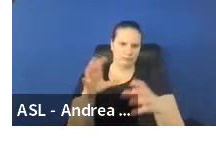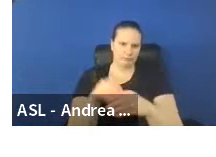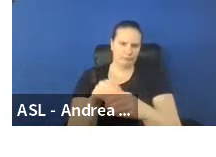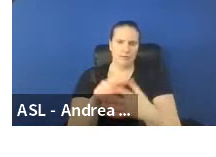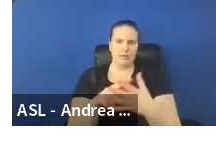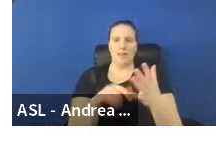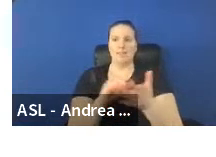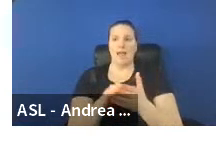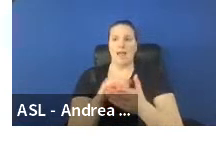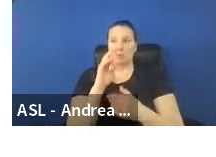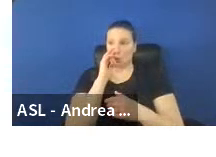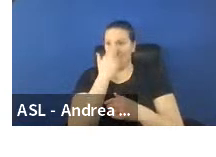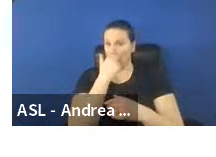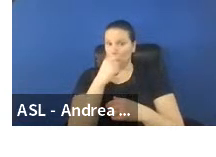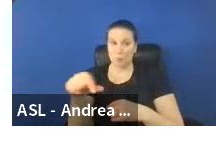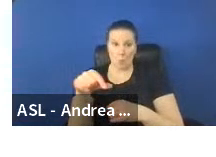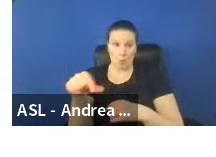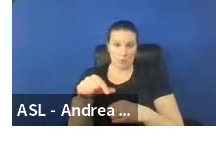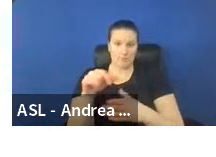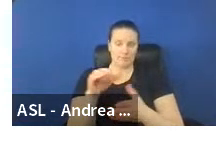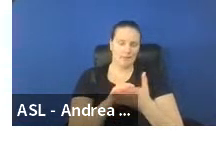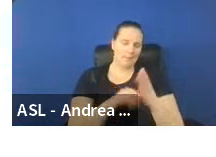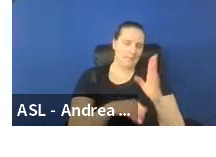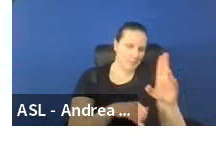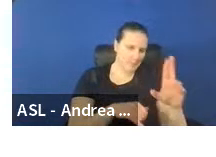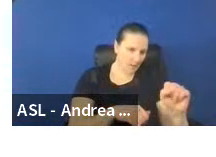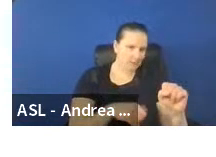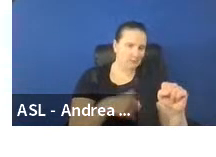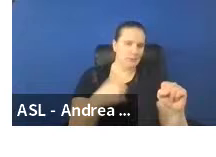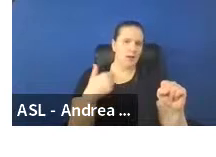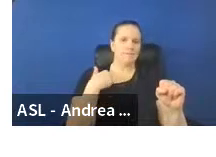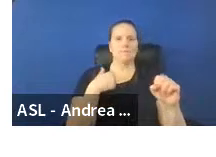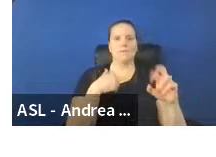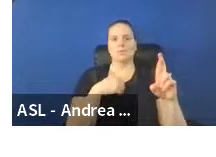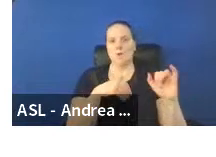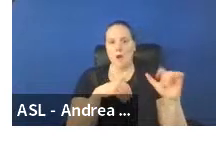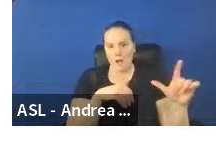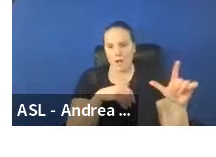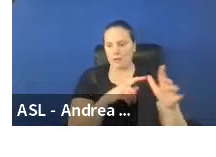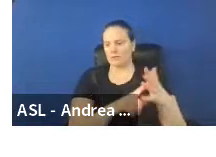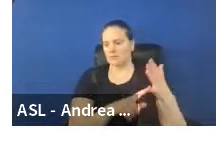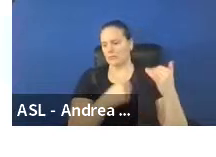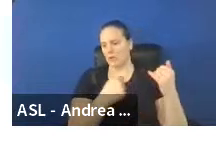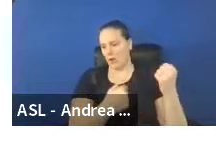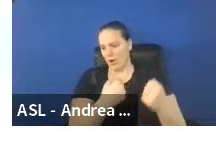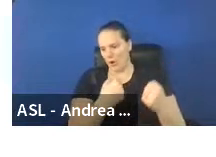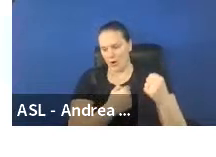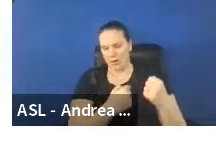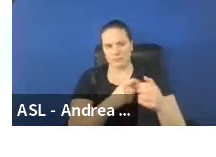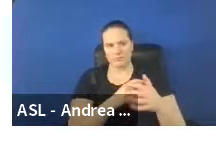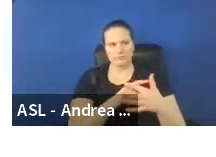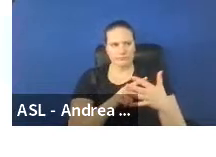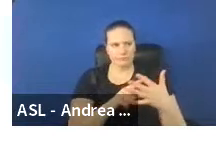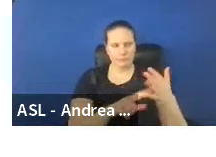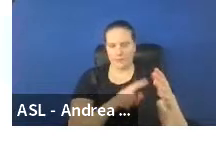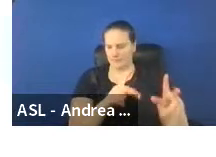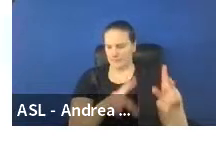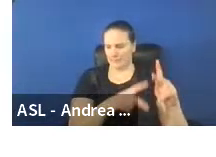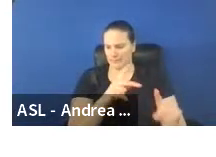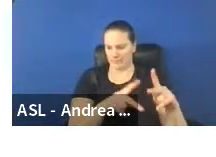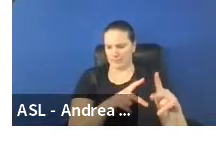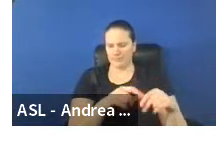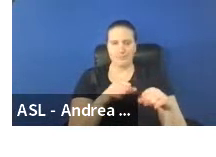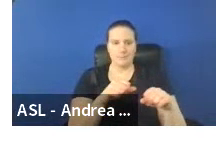the Rose Quarter, which is where we have buses and rail and cars, and people